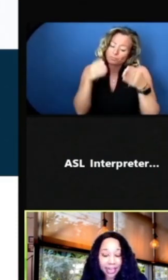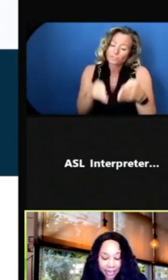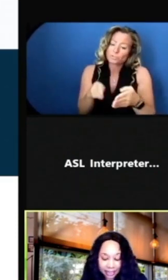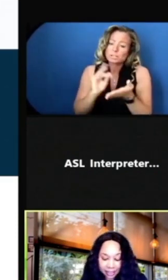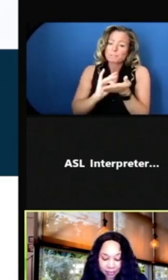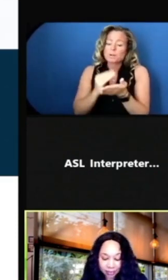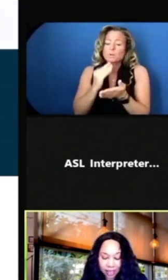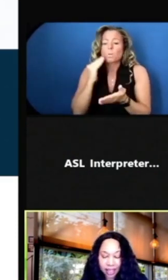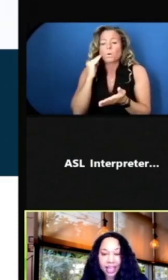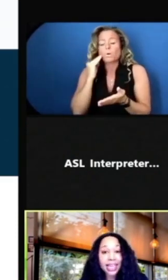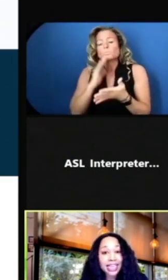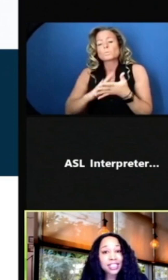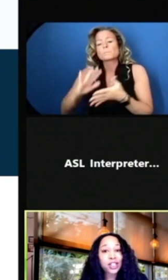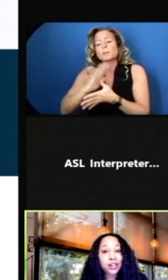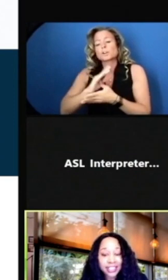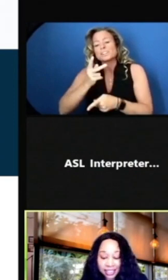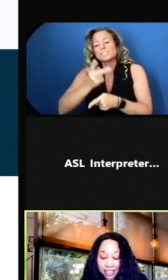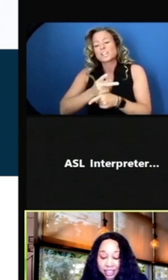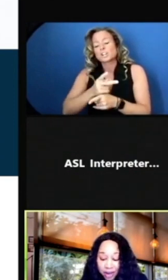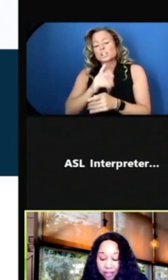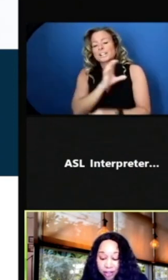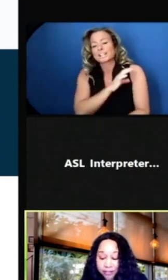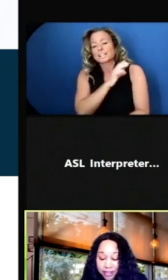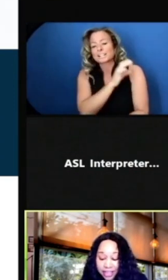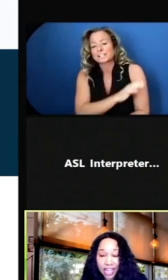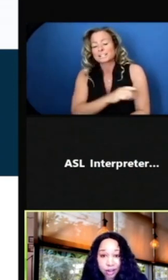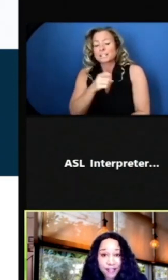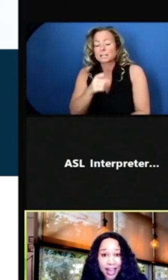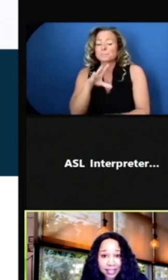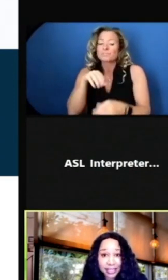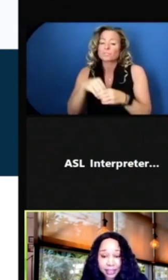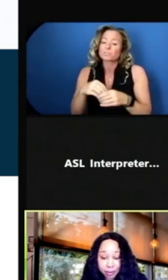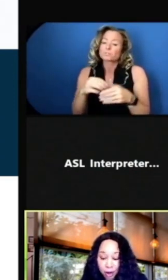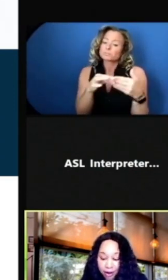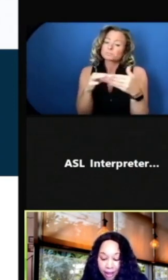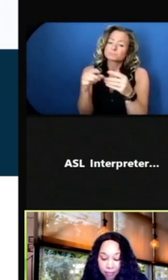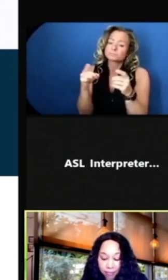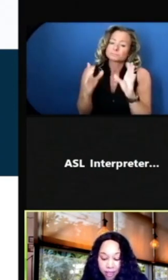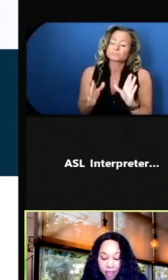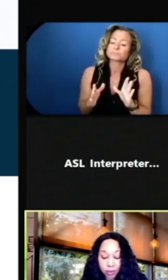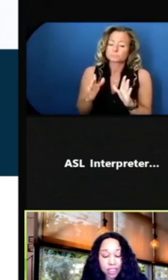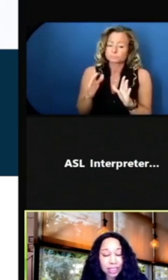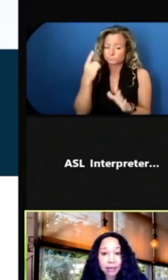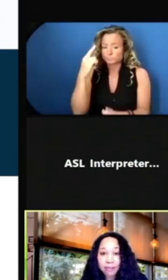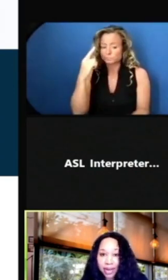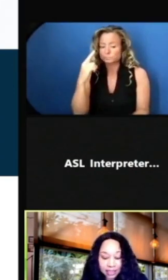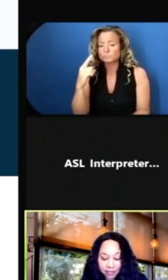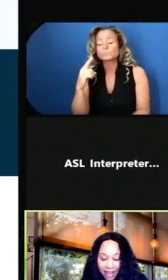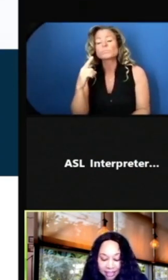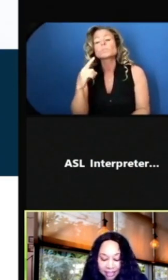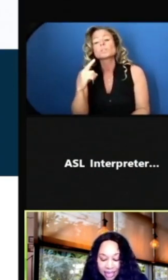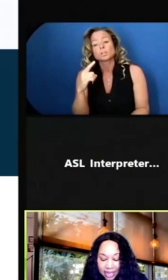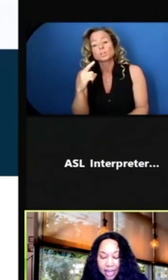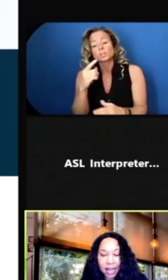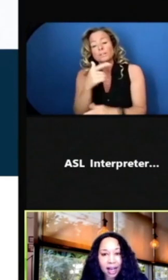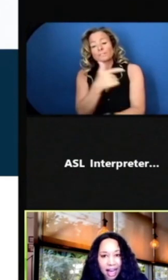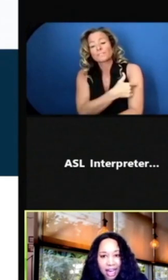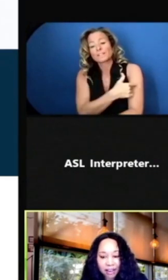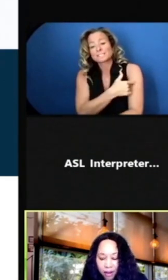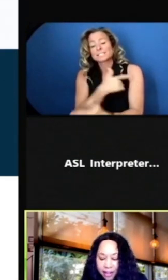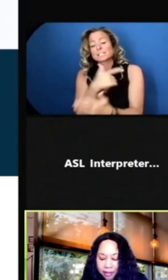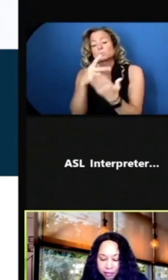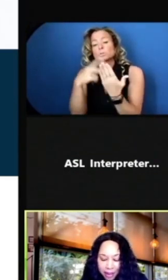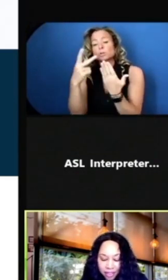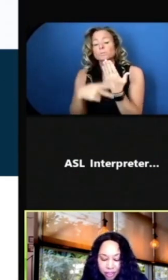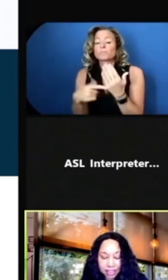care clinics. He serves as the director of the Kedren Vaccines Program, which is committed to vaccinating a